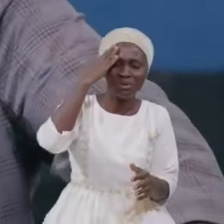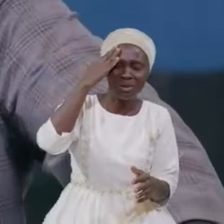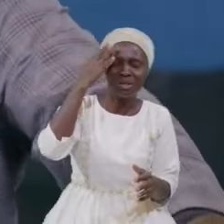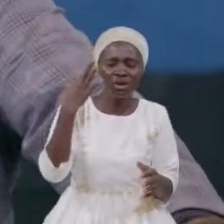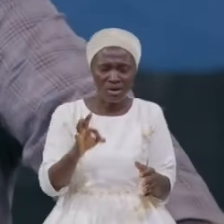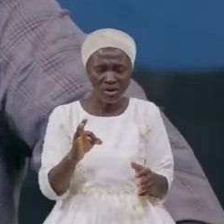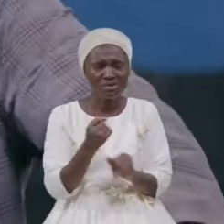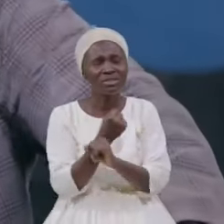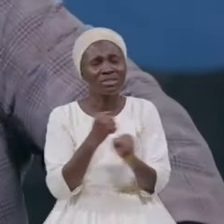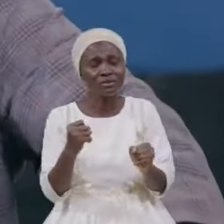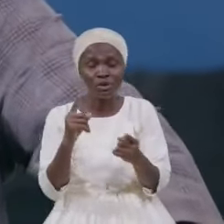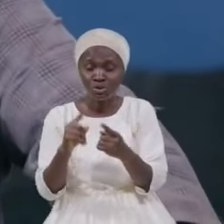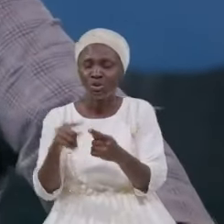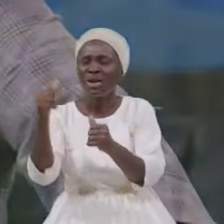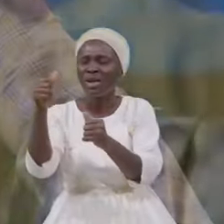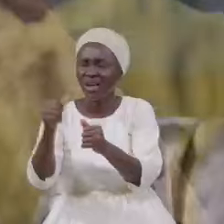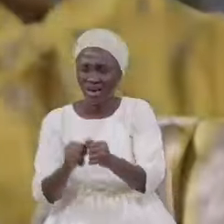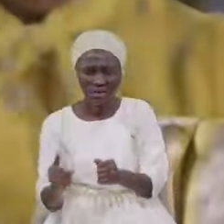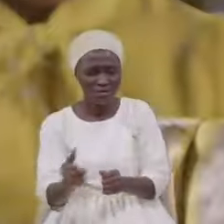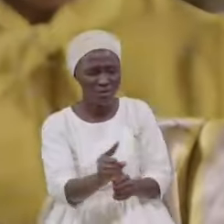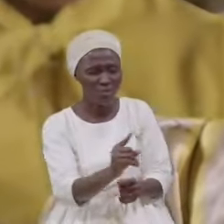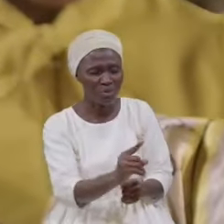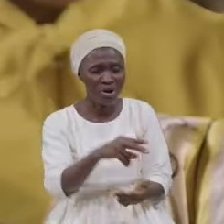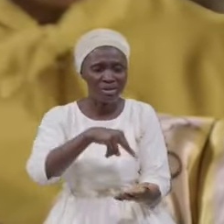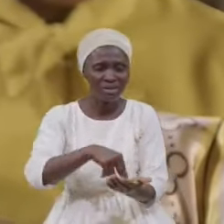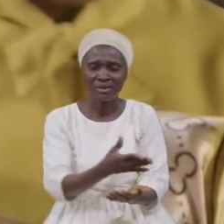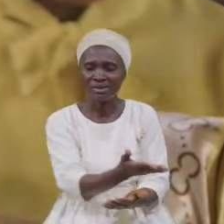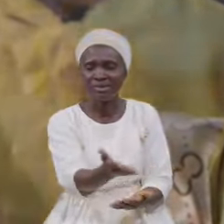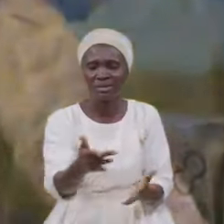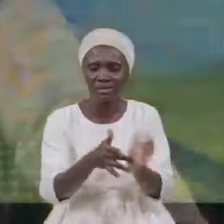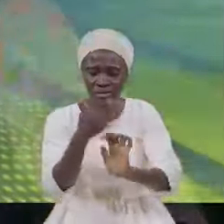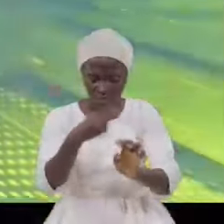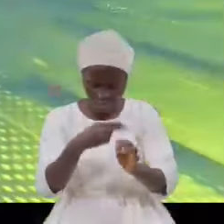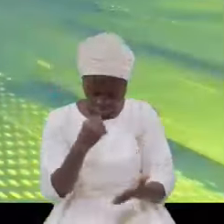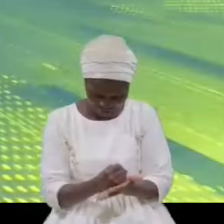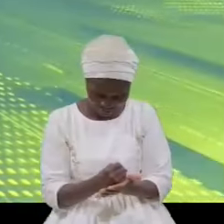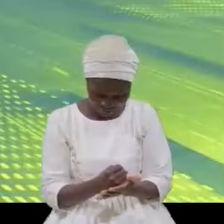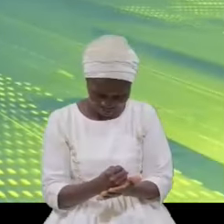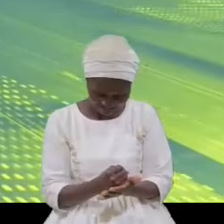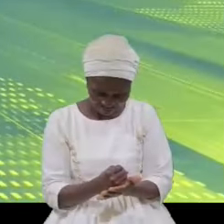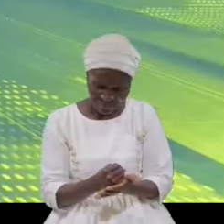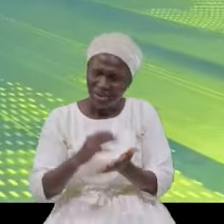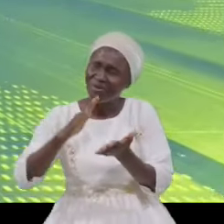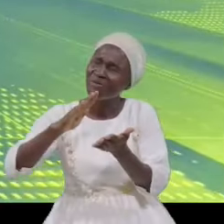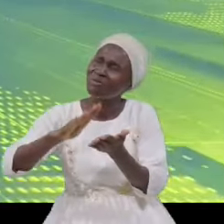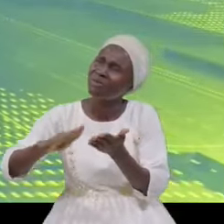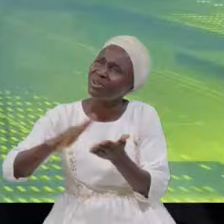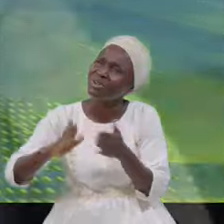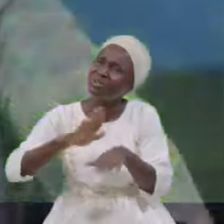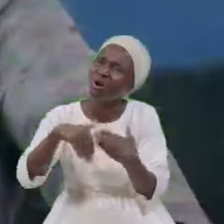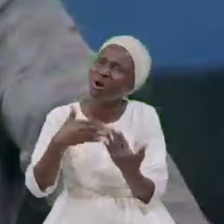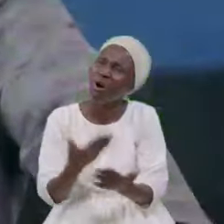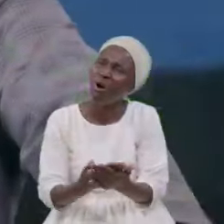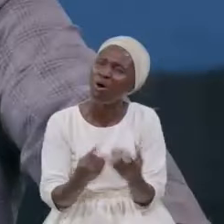standing there in Jesus' name. Forgive all the sins of their lives. Set them